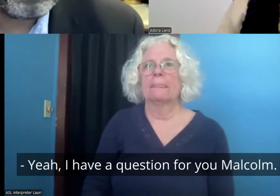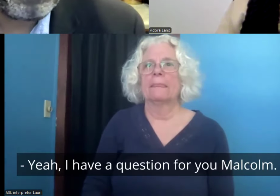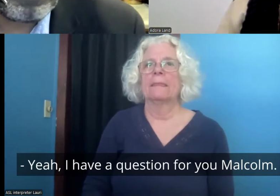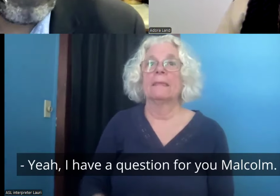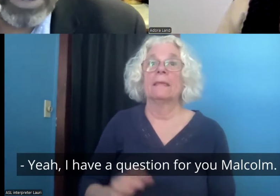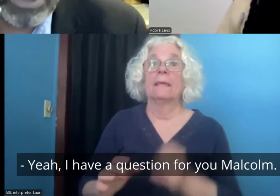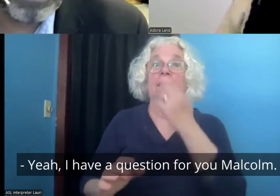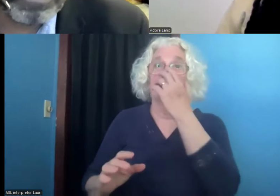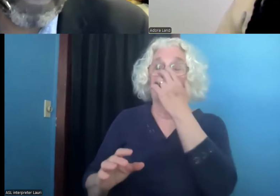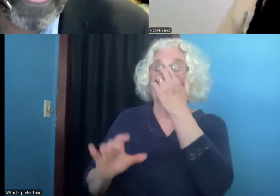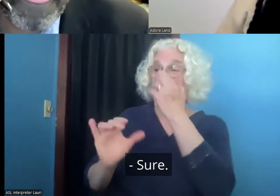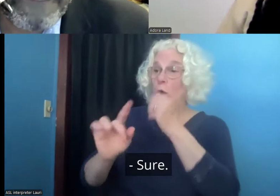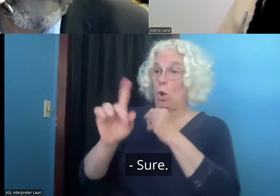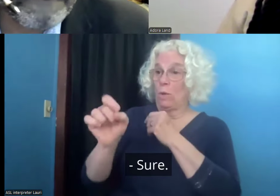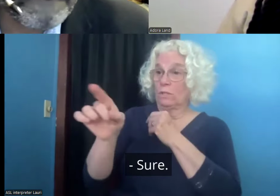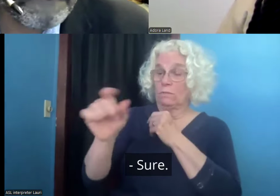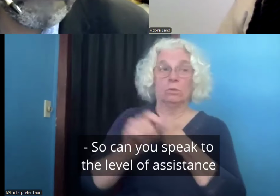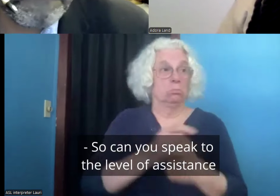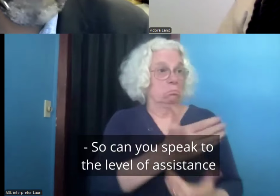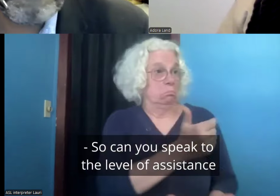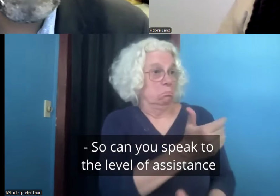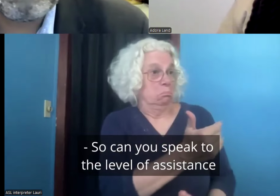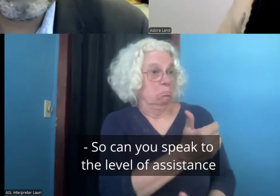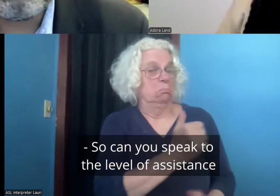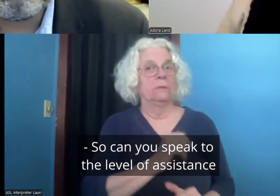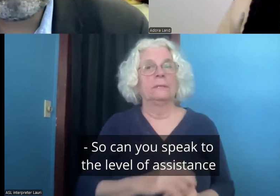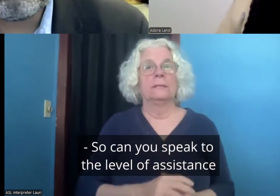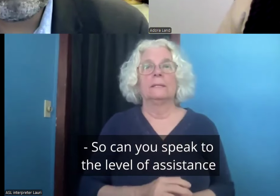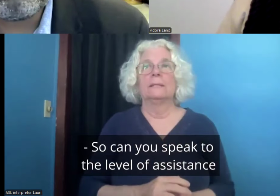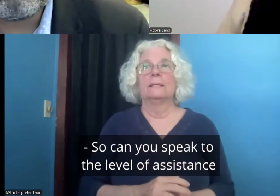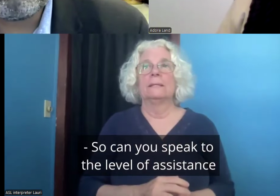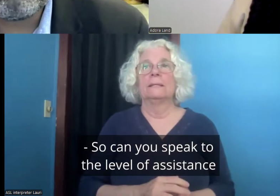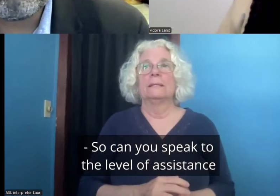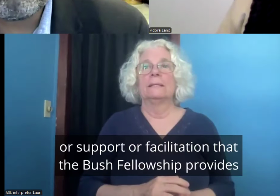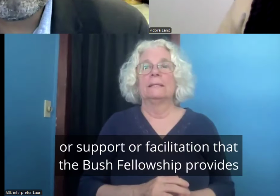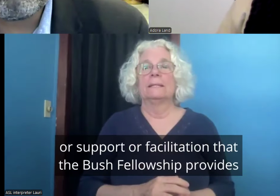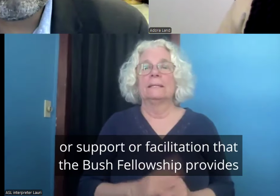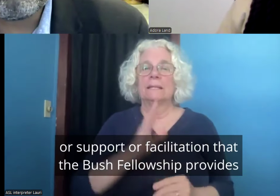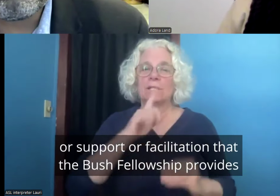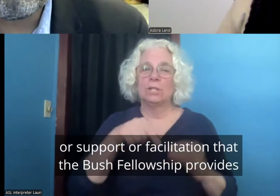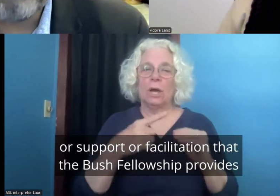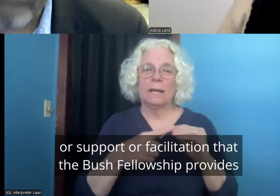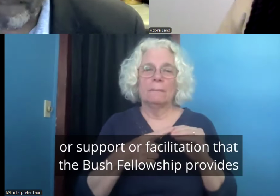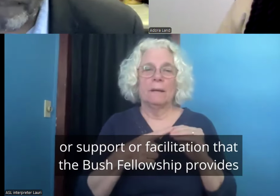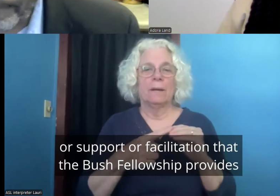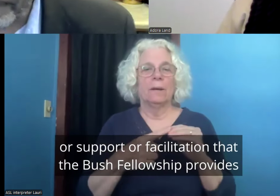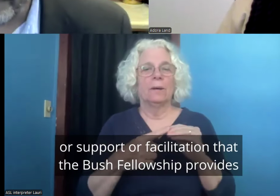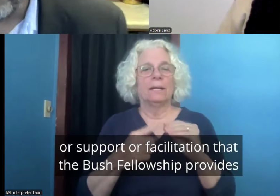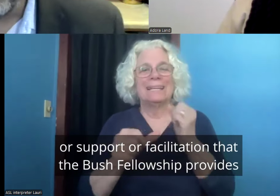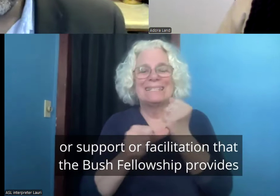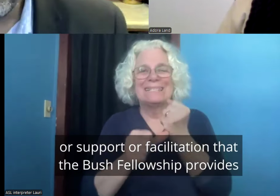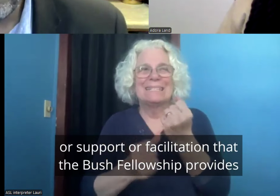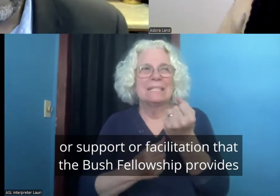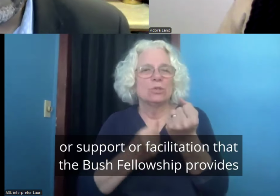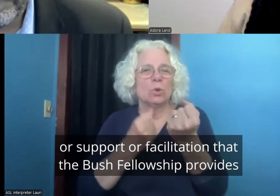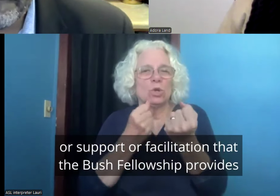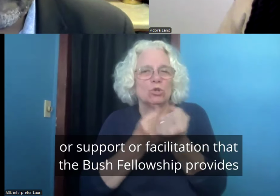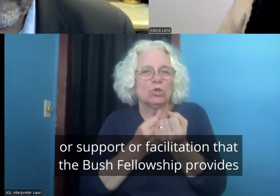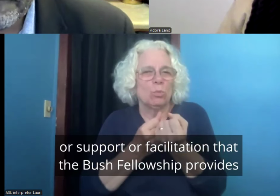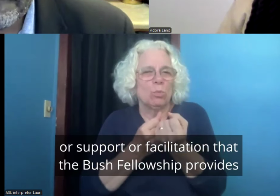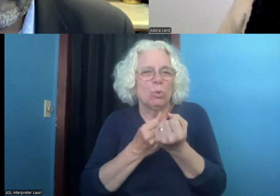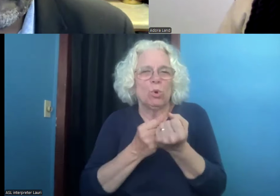you, Malcolm. Sure. So can you speak to the level of assistance or support or facilitation that the Bush